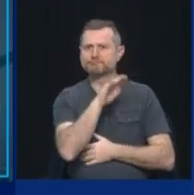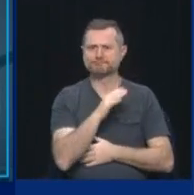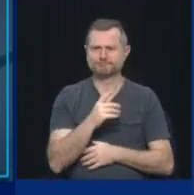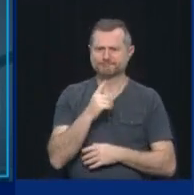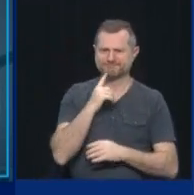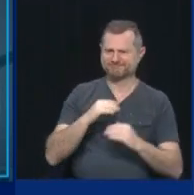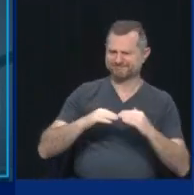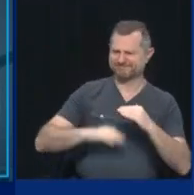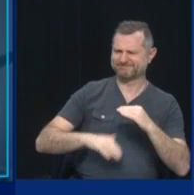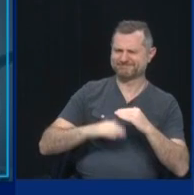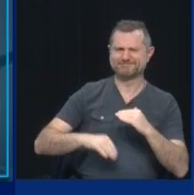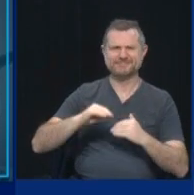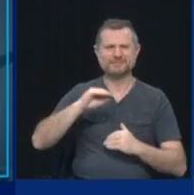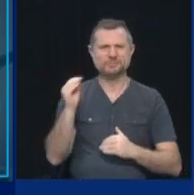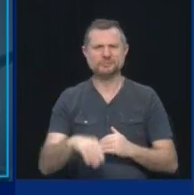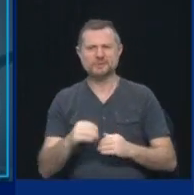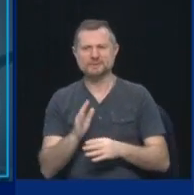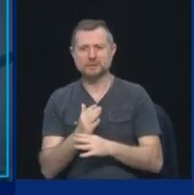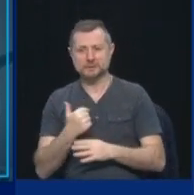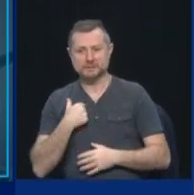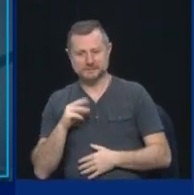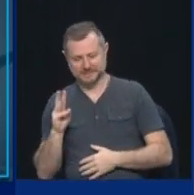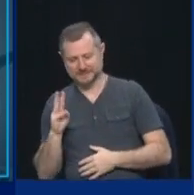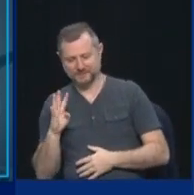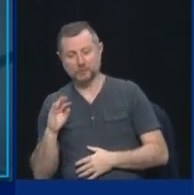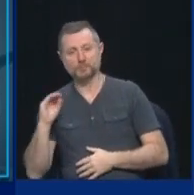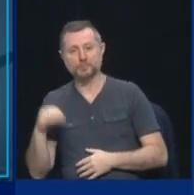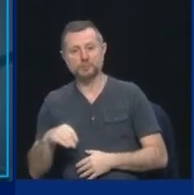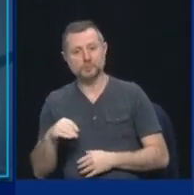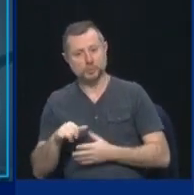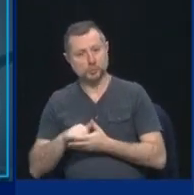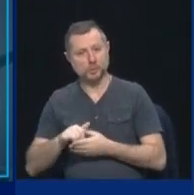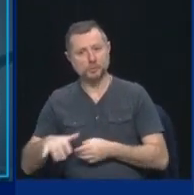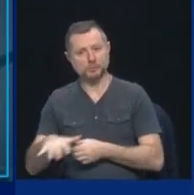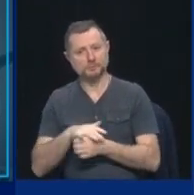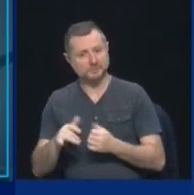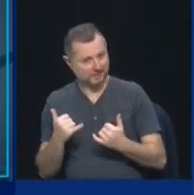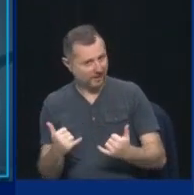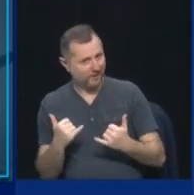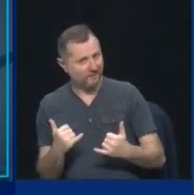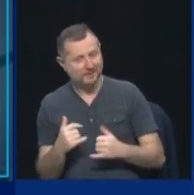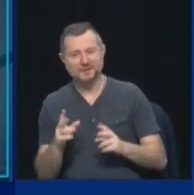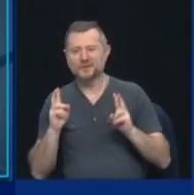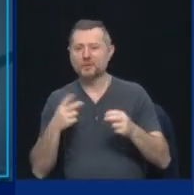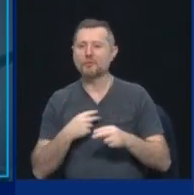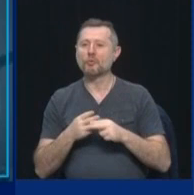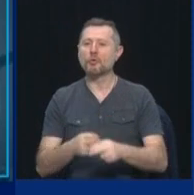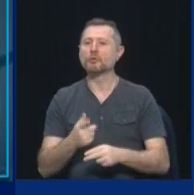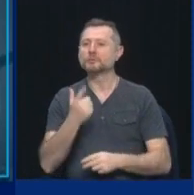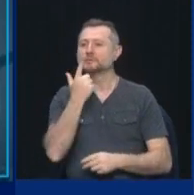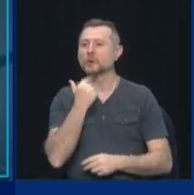that. So this is really now, we're in the red zone,